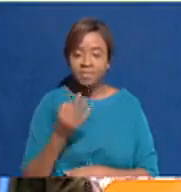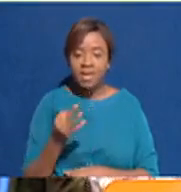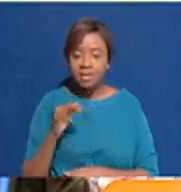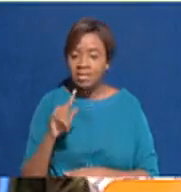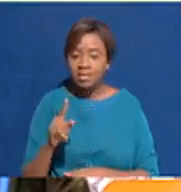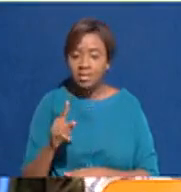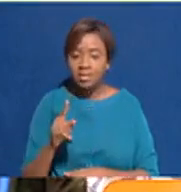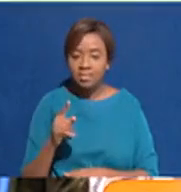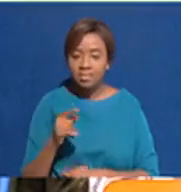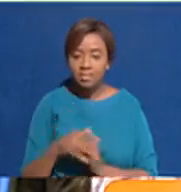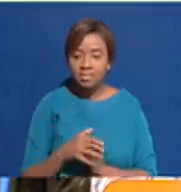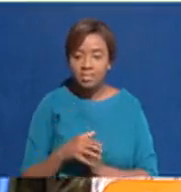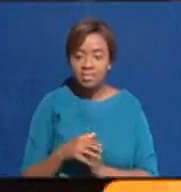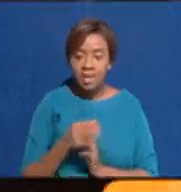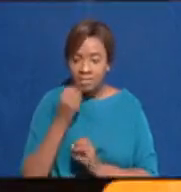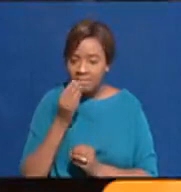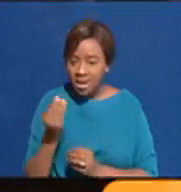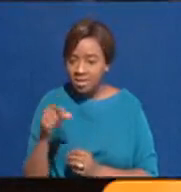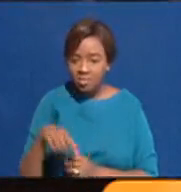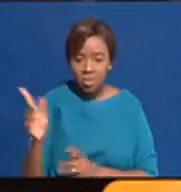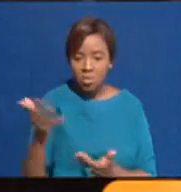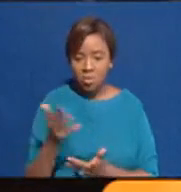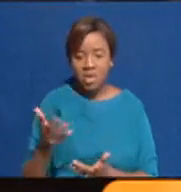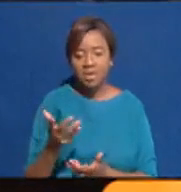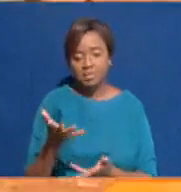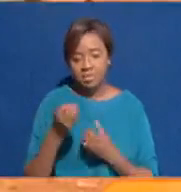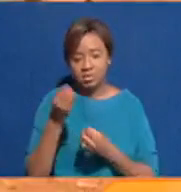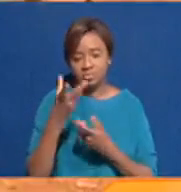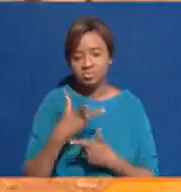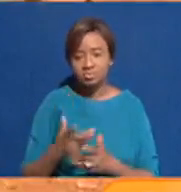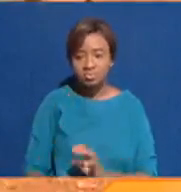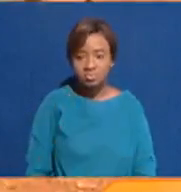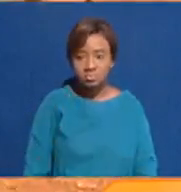Education? He is the source of the information. Emily Chabet, Citizen TV, Nairobi.